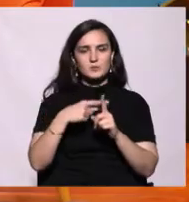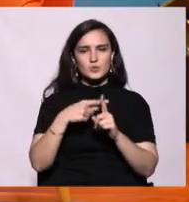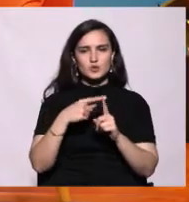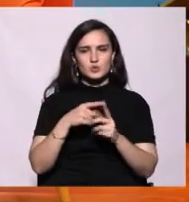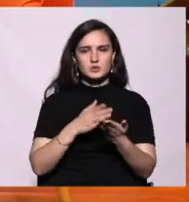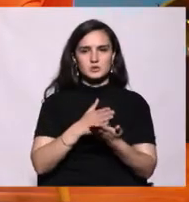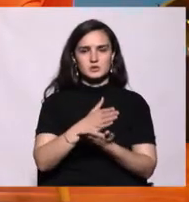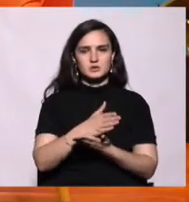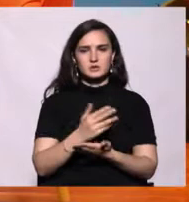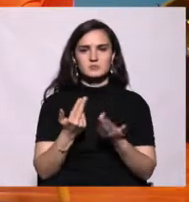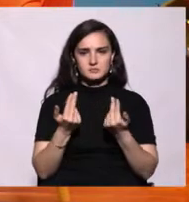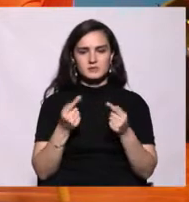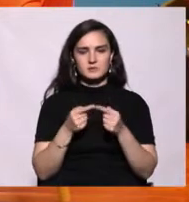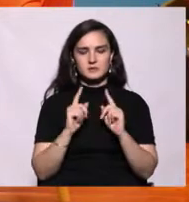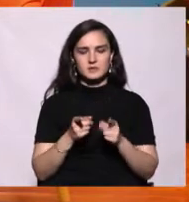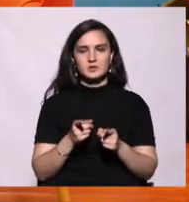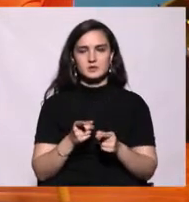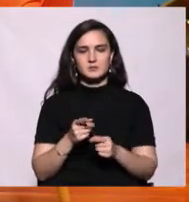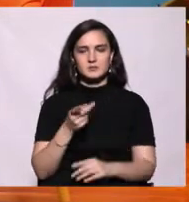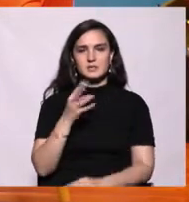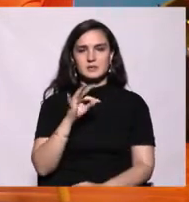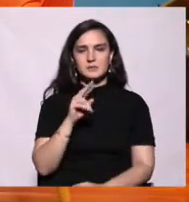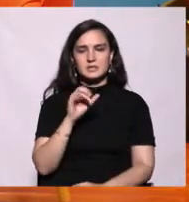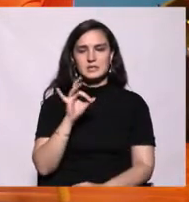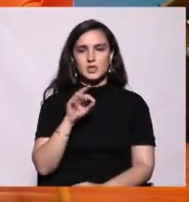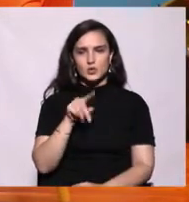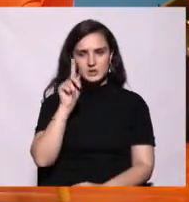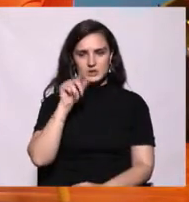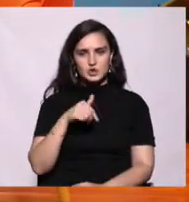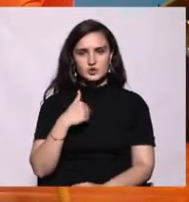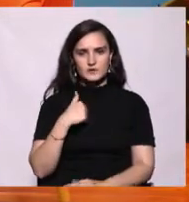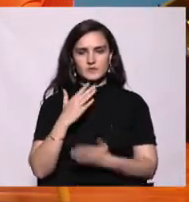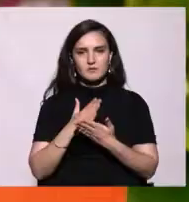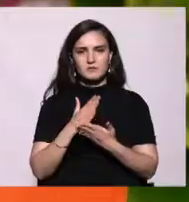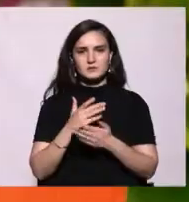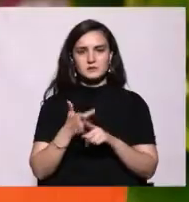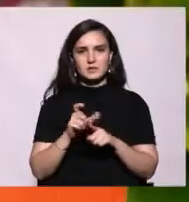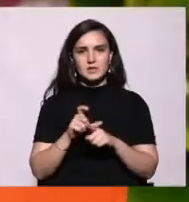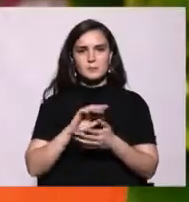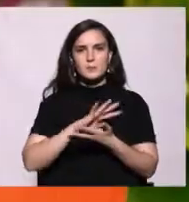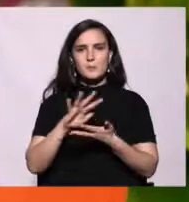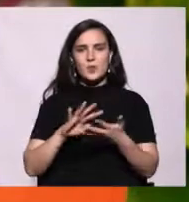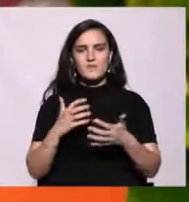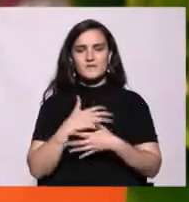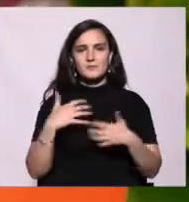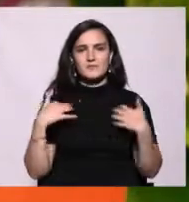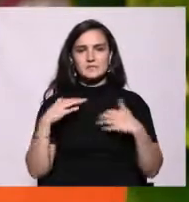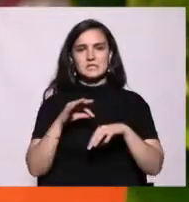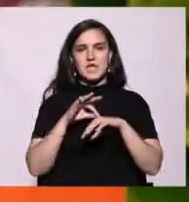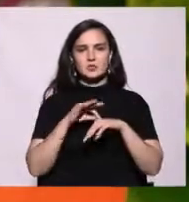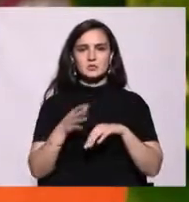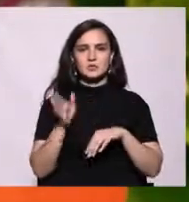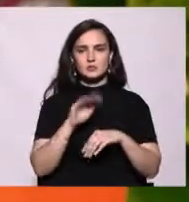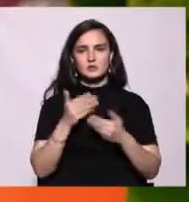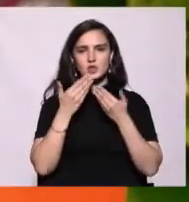ways. Definitely. So, but Mr. Darrell, do you know we have a great poem, Verpris Draussani? Now